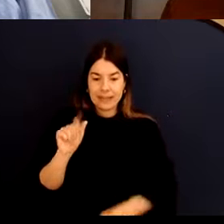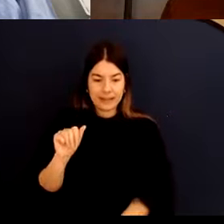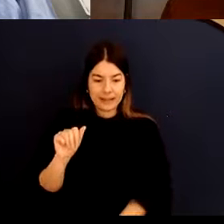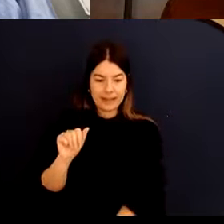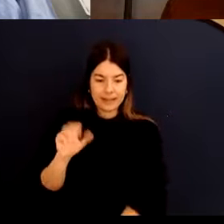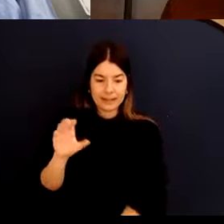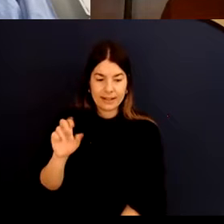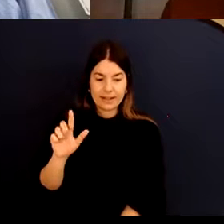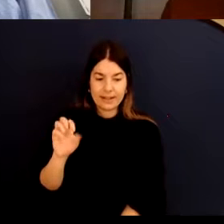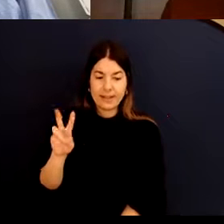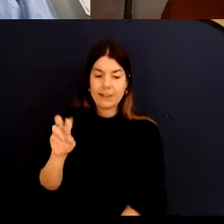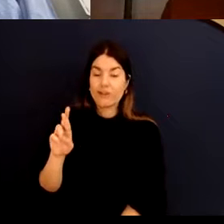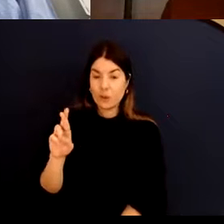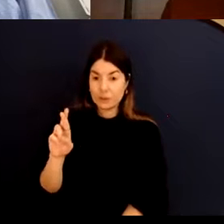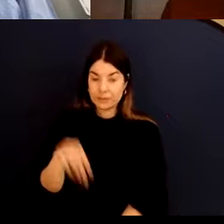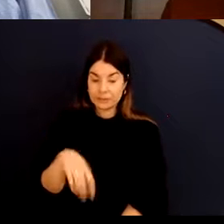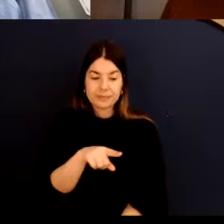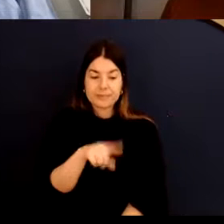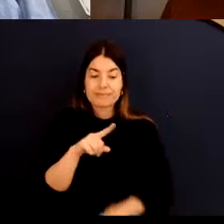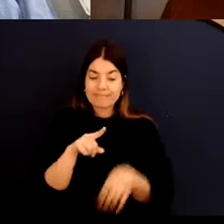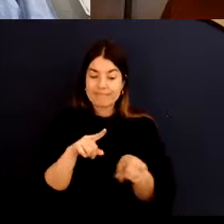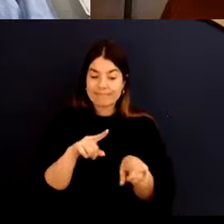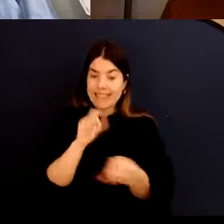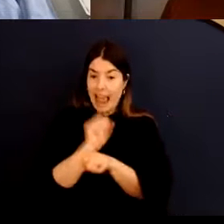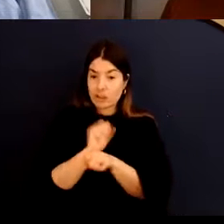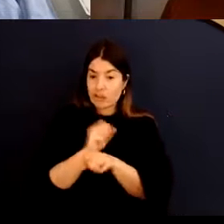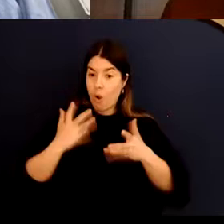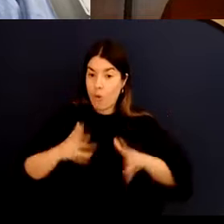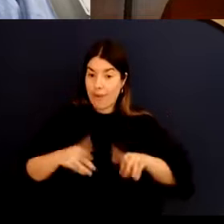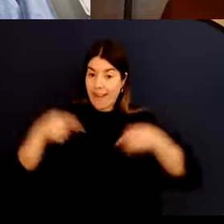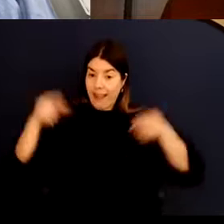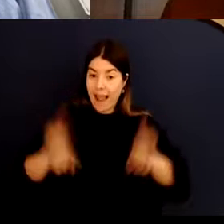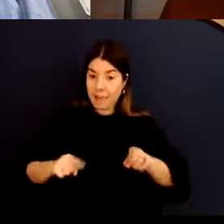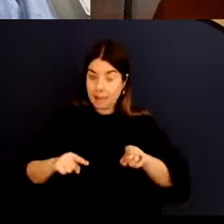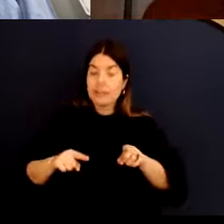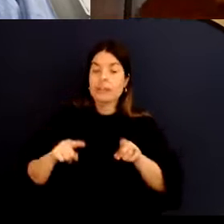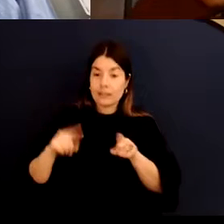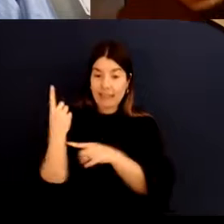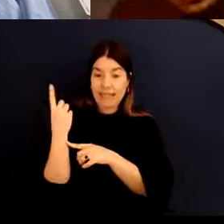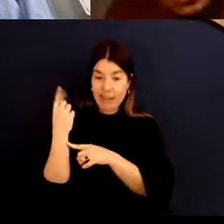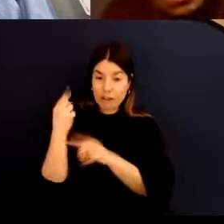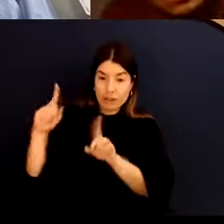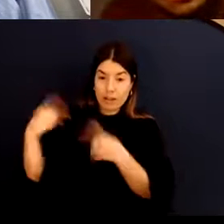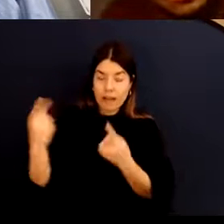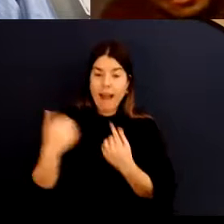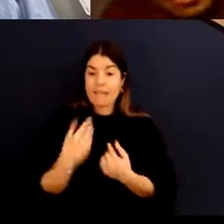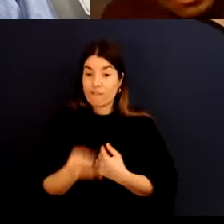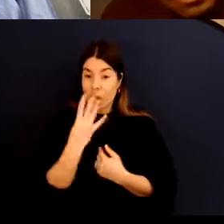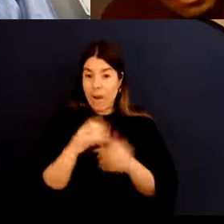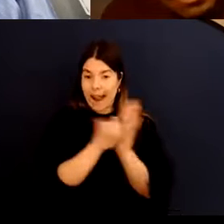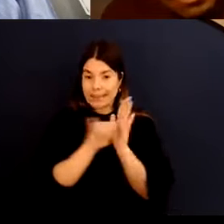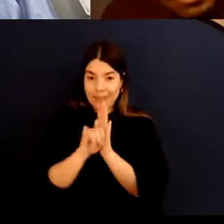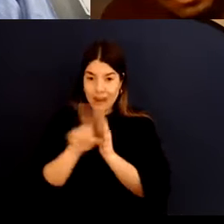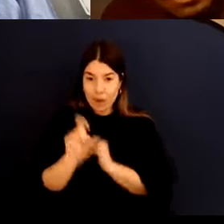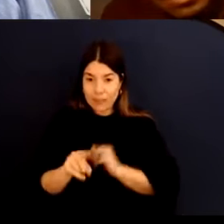All right, well, this is actually currently already happening. So this past year, I think there was 4 identifier questions that